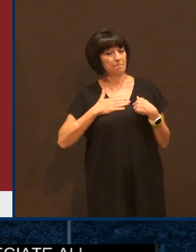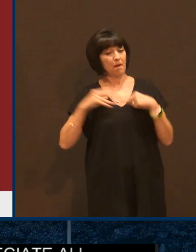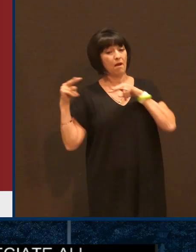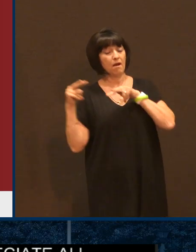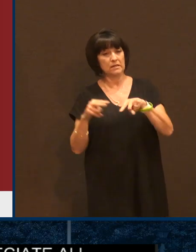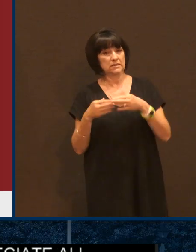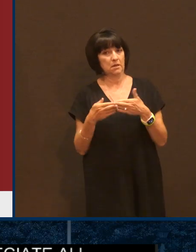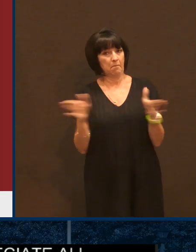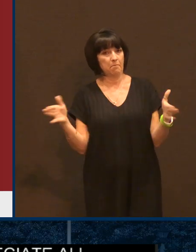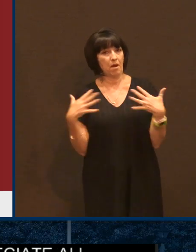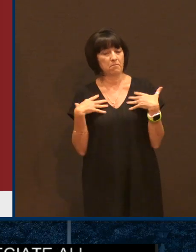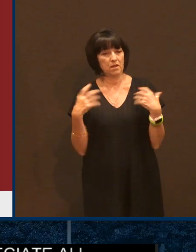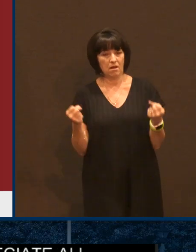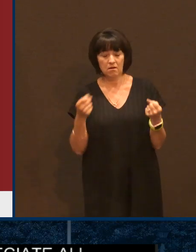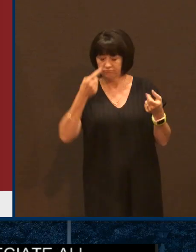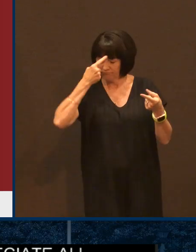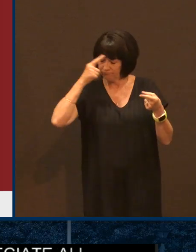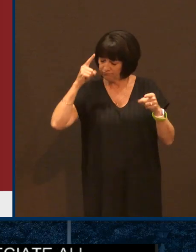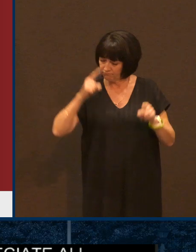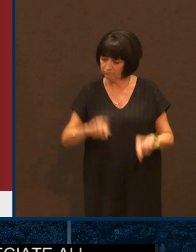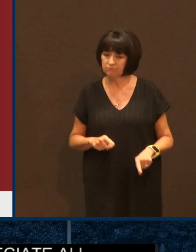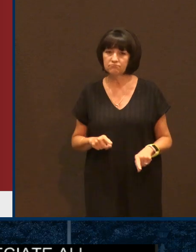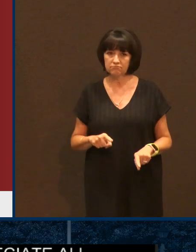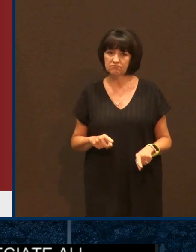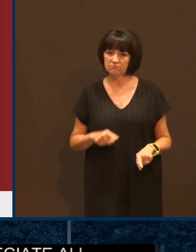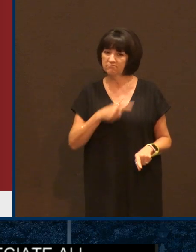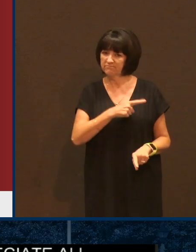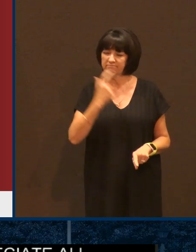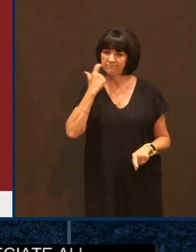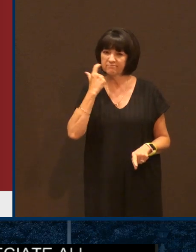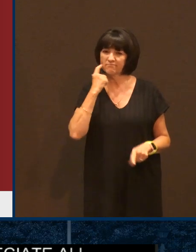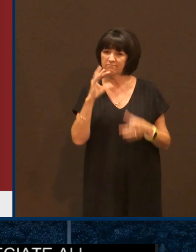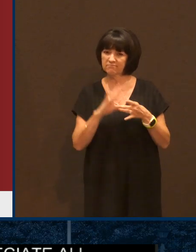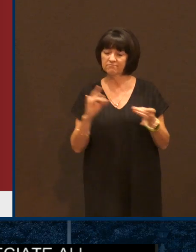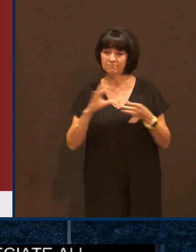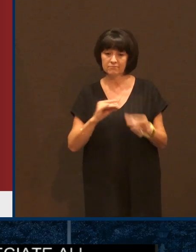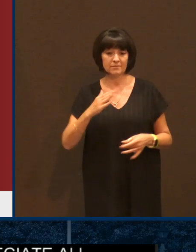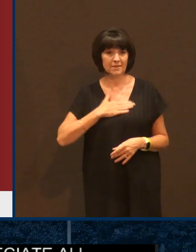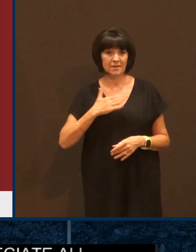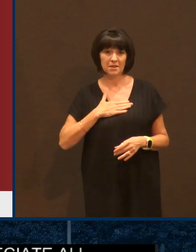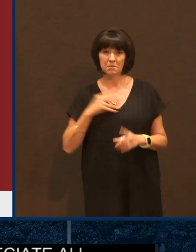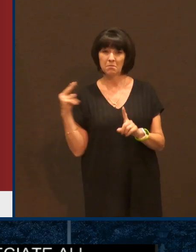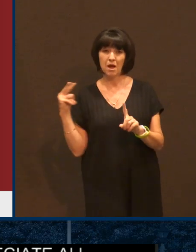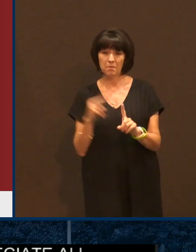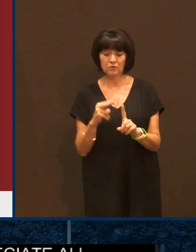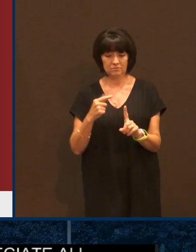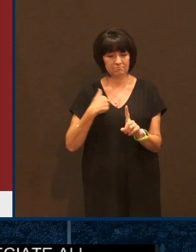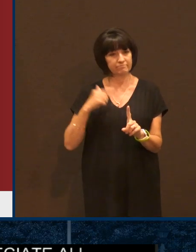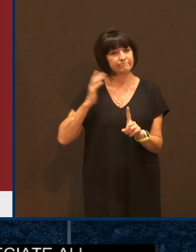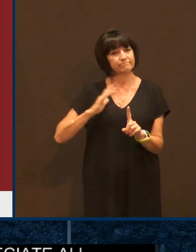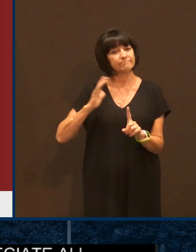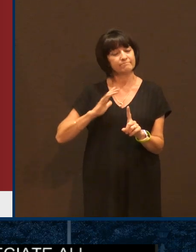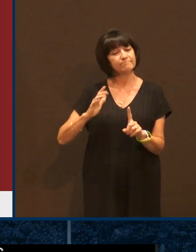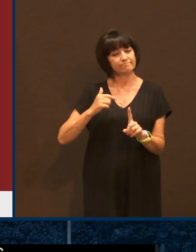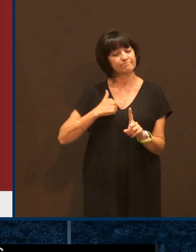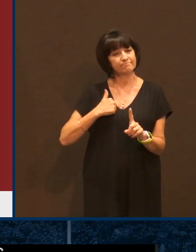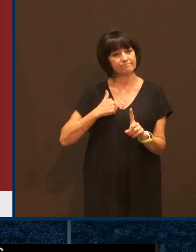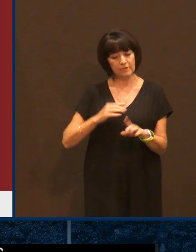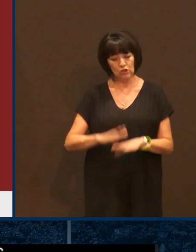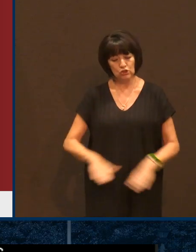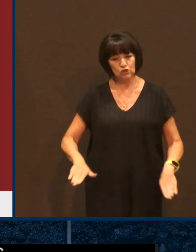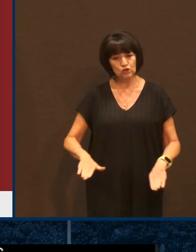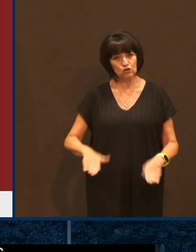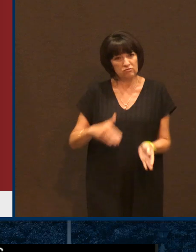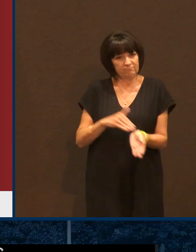agree so completely with what you have just said. From my perspective as a pediatrician and a public health official